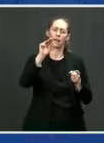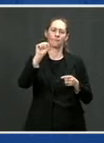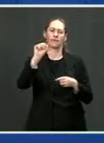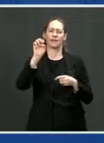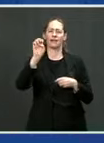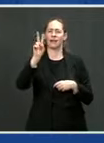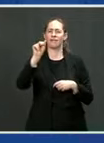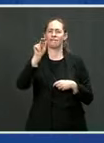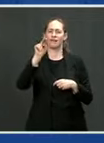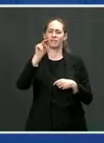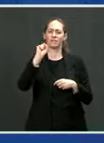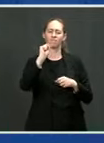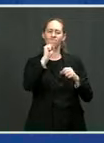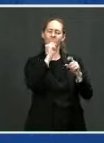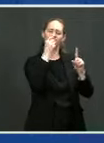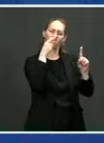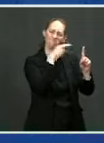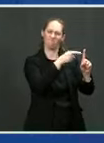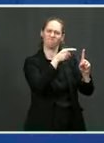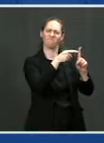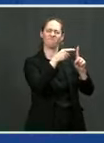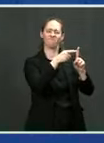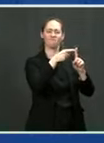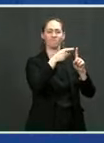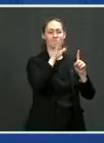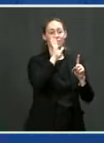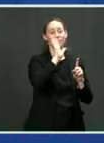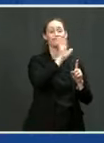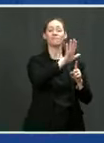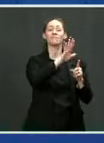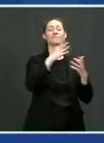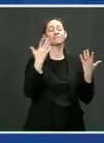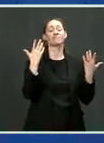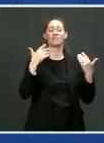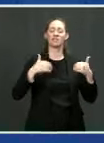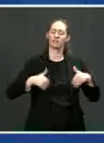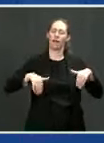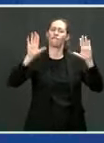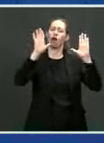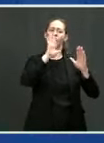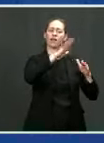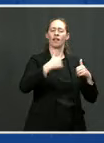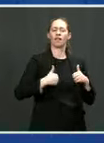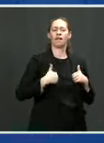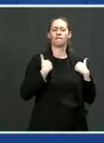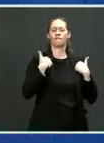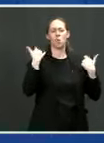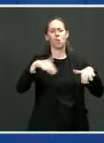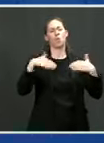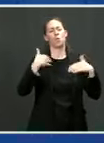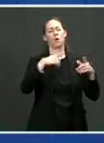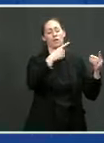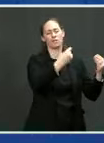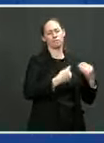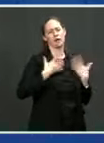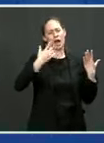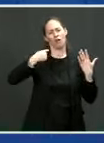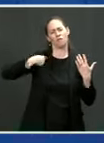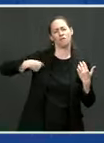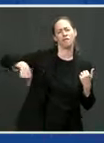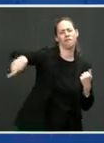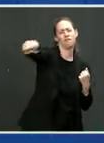May his ultimate sacrifice inspire us to be more